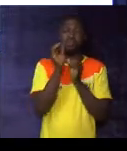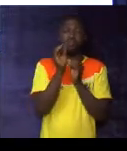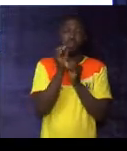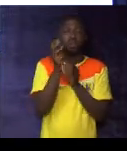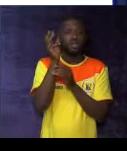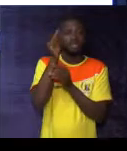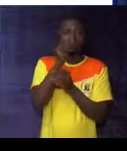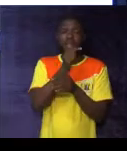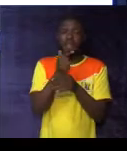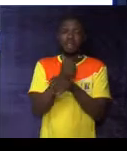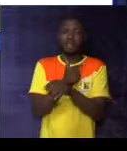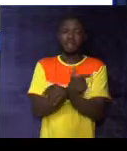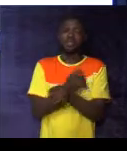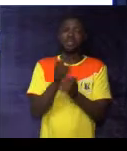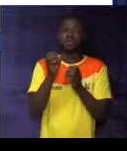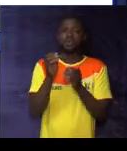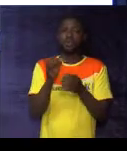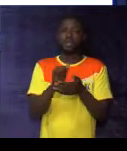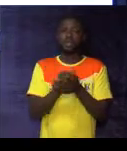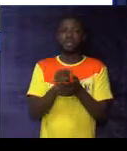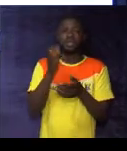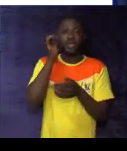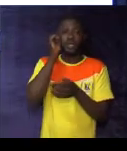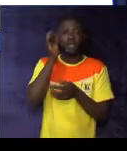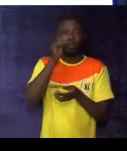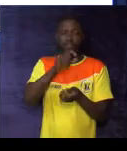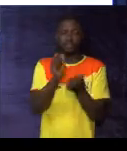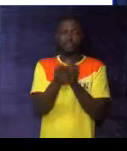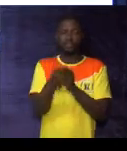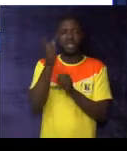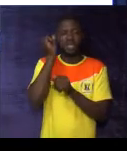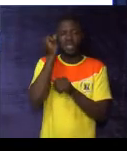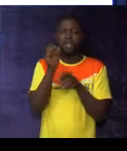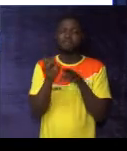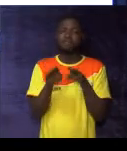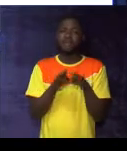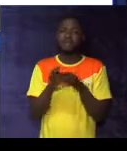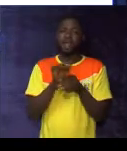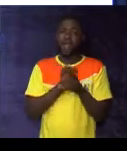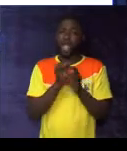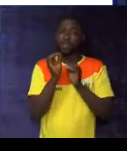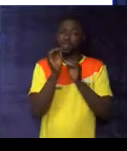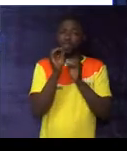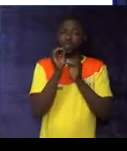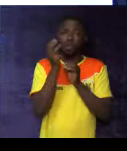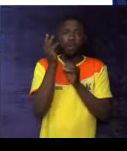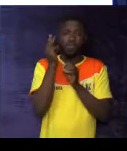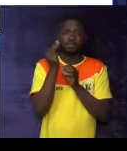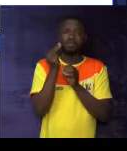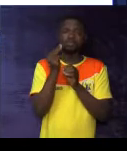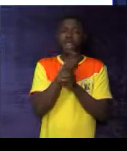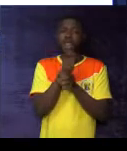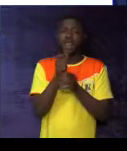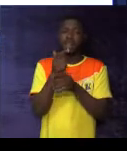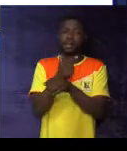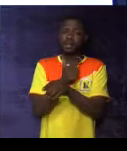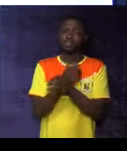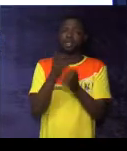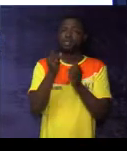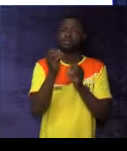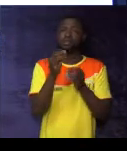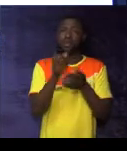I taught him a lesson so that he will change his behavior. I taught him a